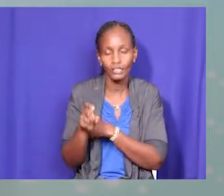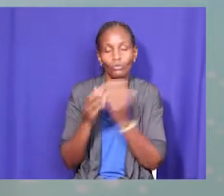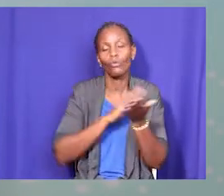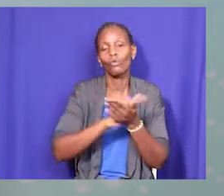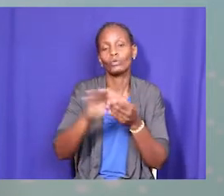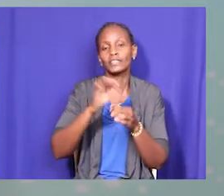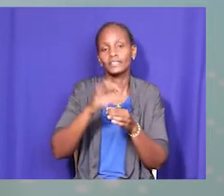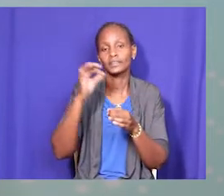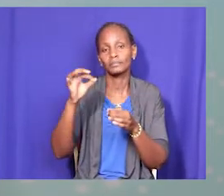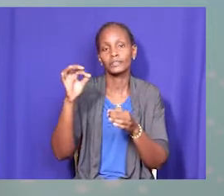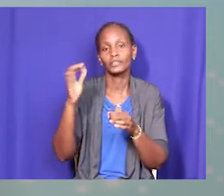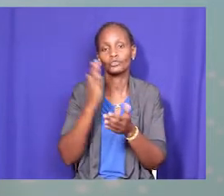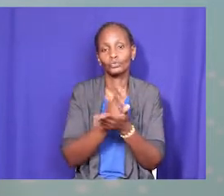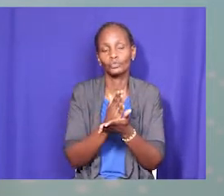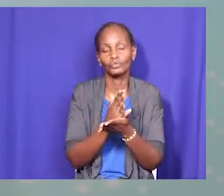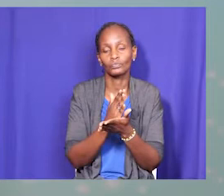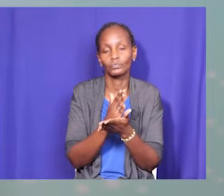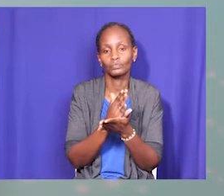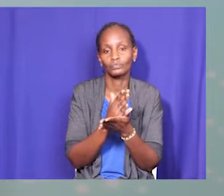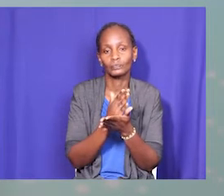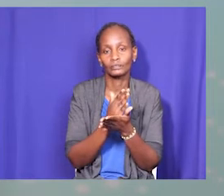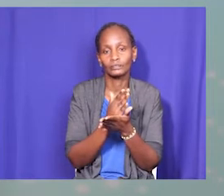Holy Spirit.